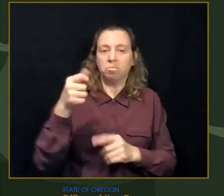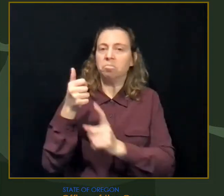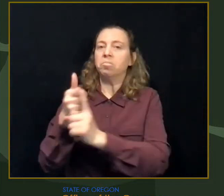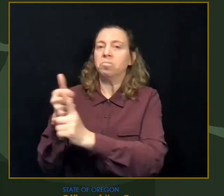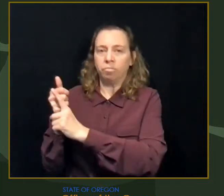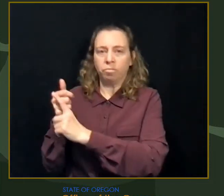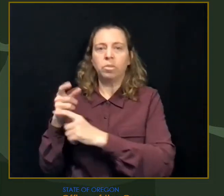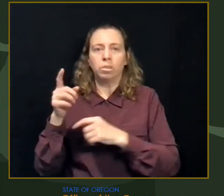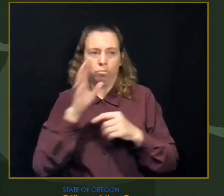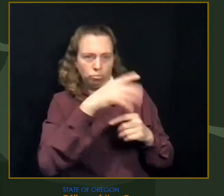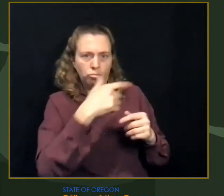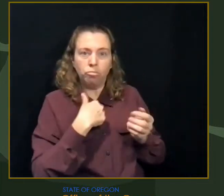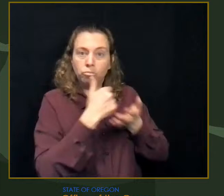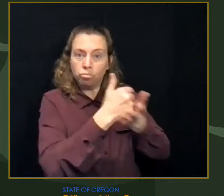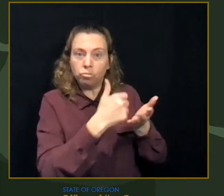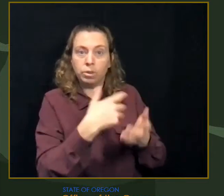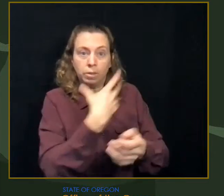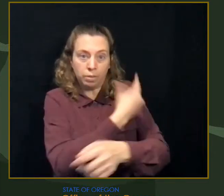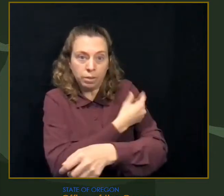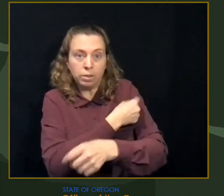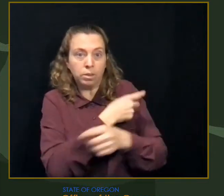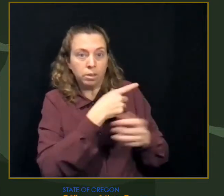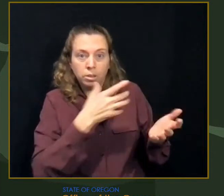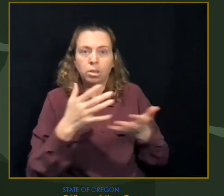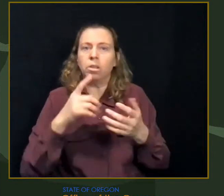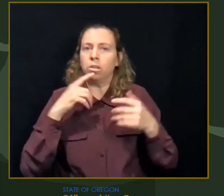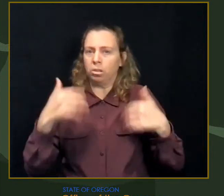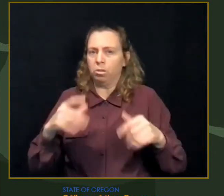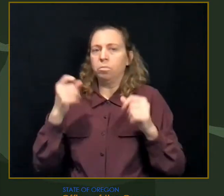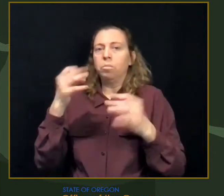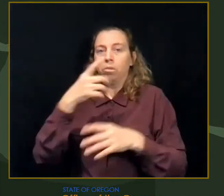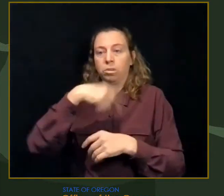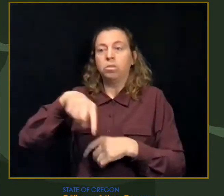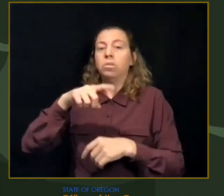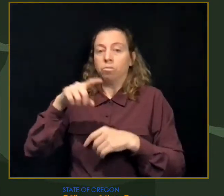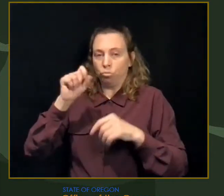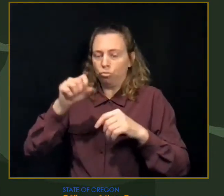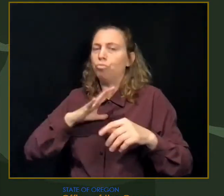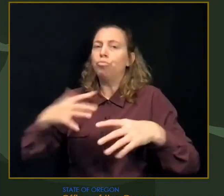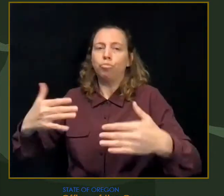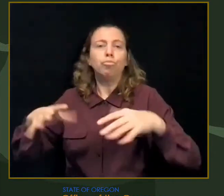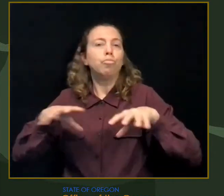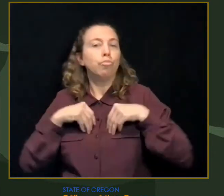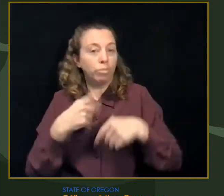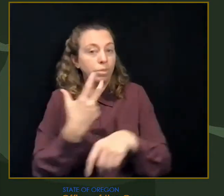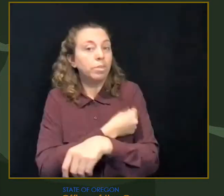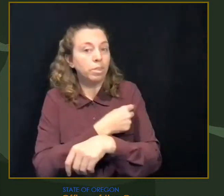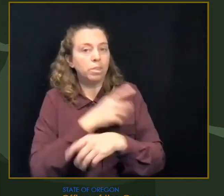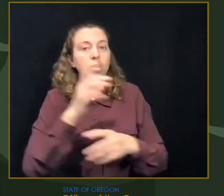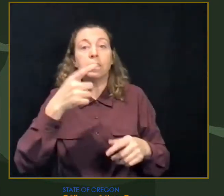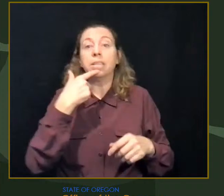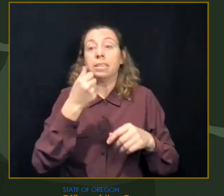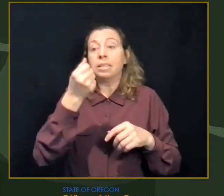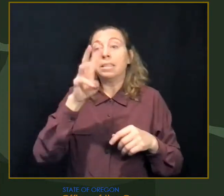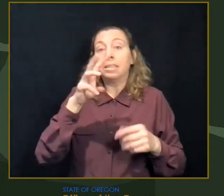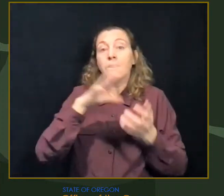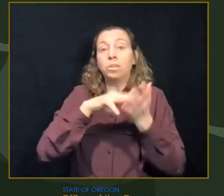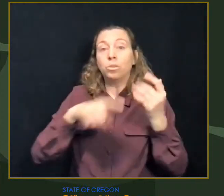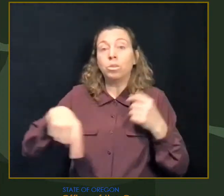up on getting vaccinated, and 16 and 17-year-olds in those settings are now eligible, and we hope soon 12 to